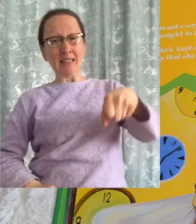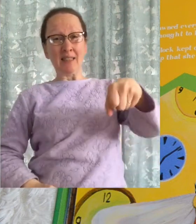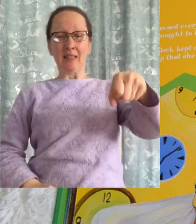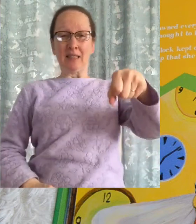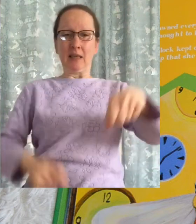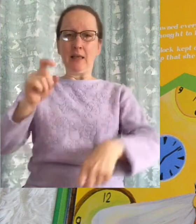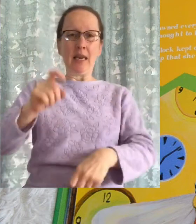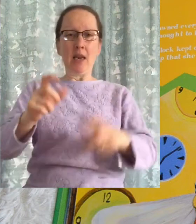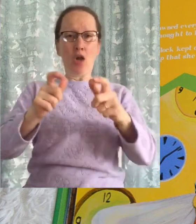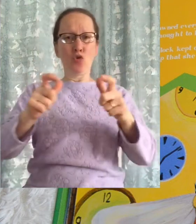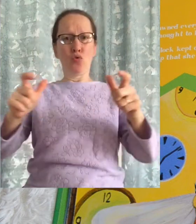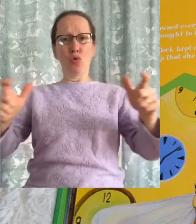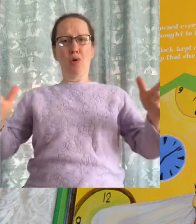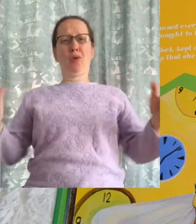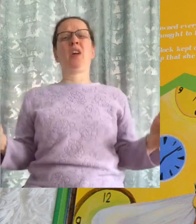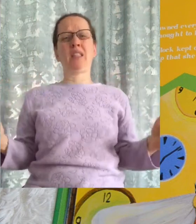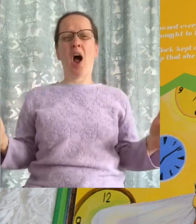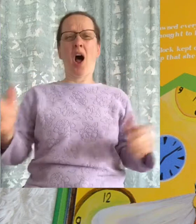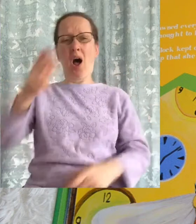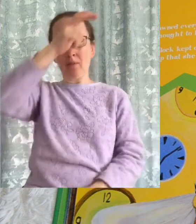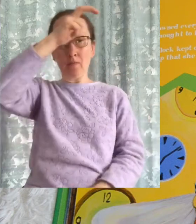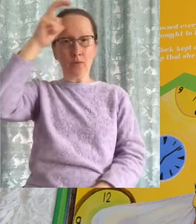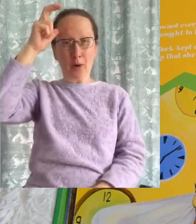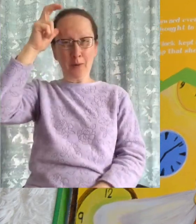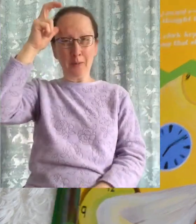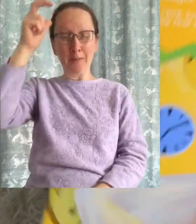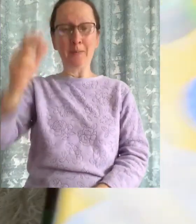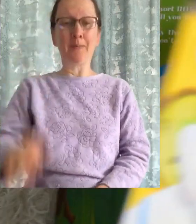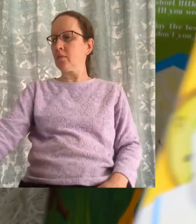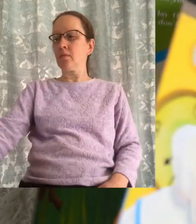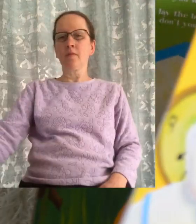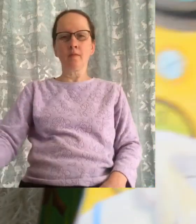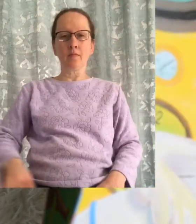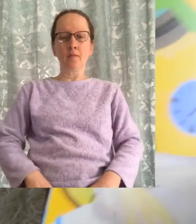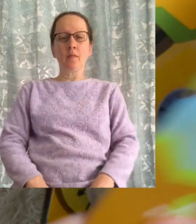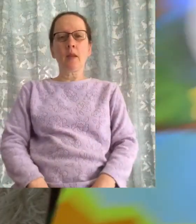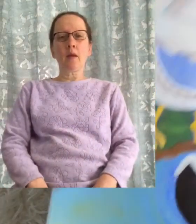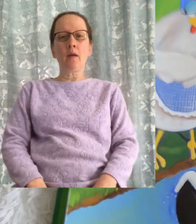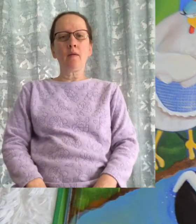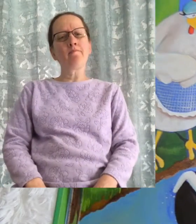big basket, she needed a big truck.